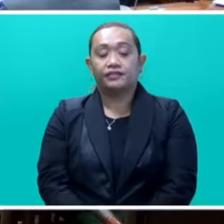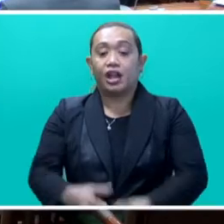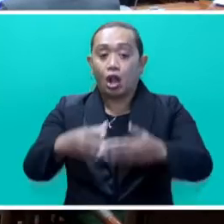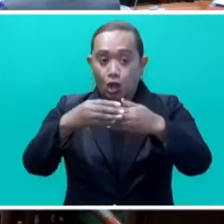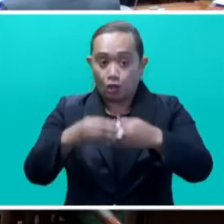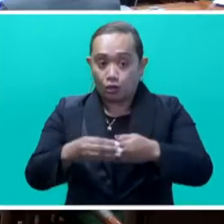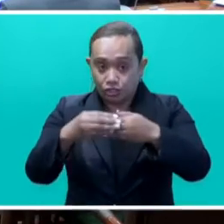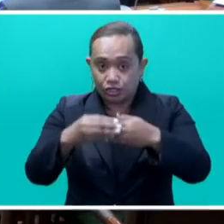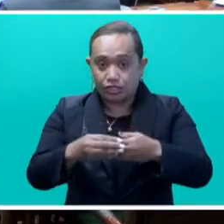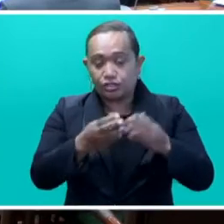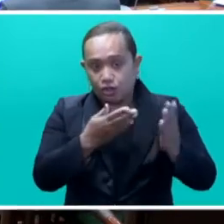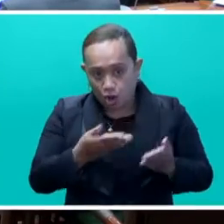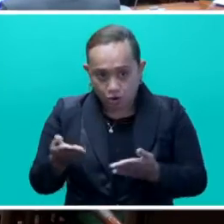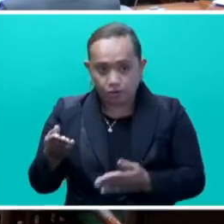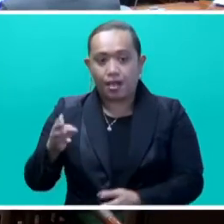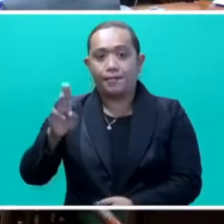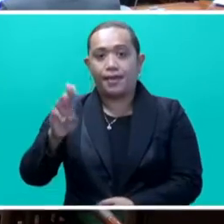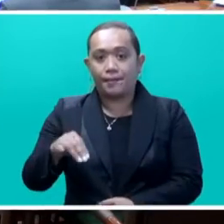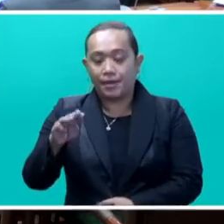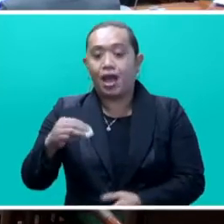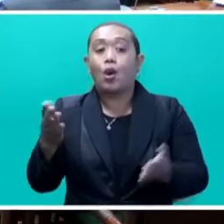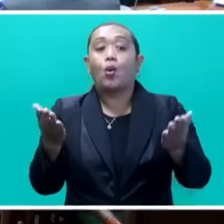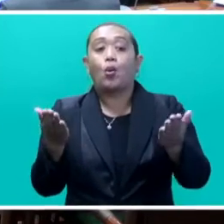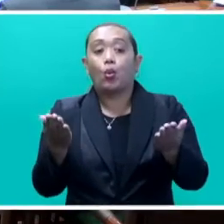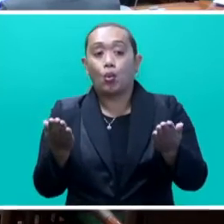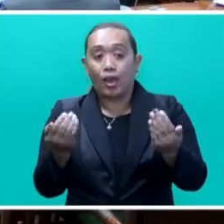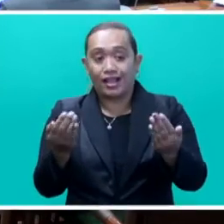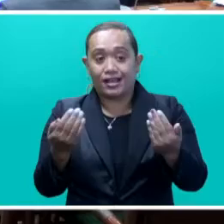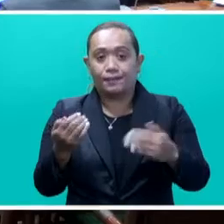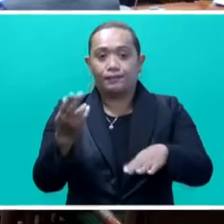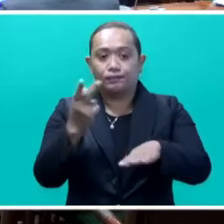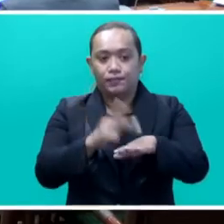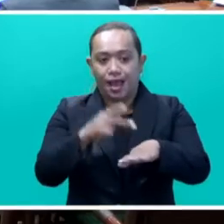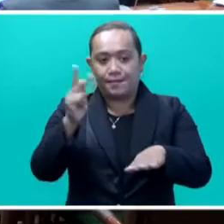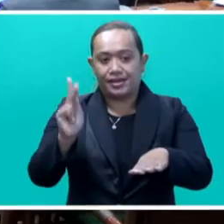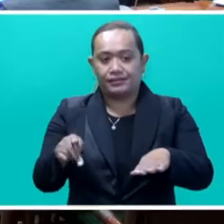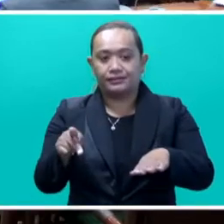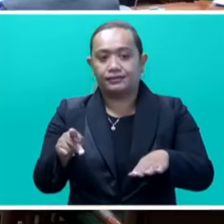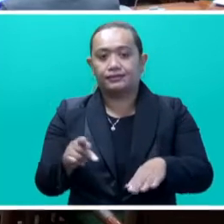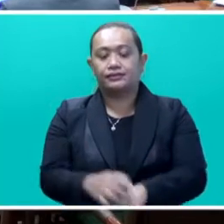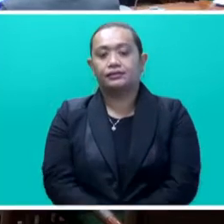Congratulations, Honourable Member, and welcome to Parliament.